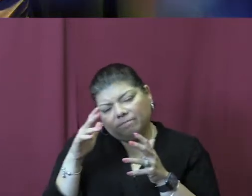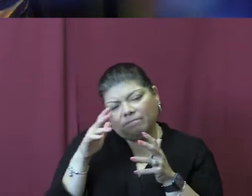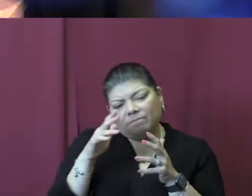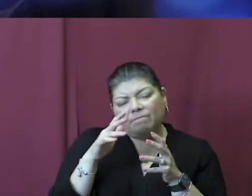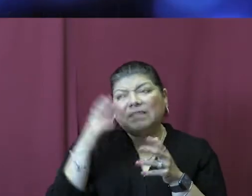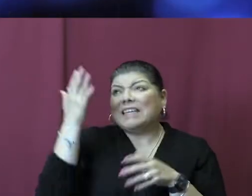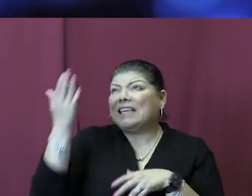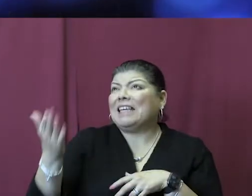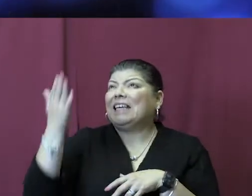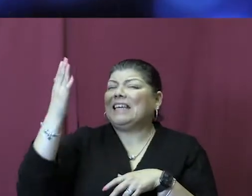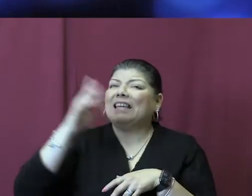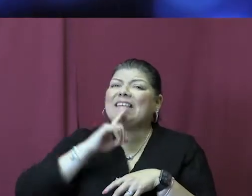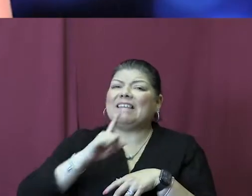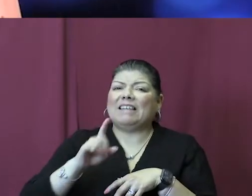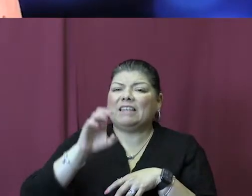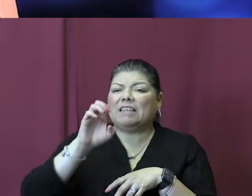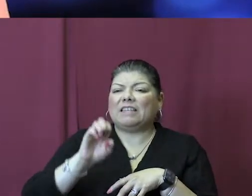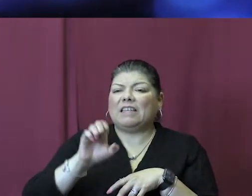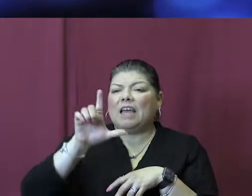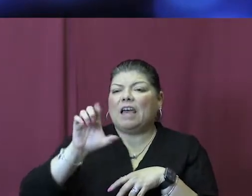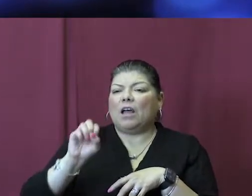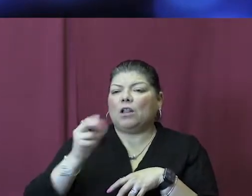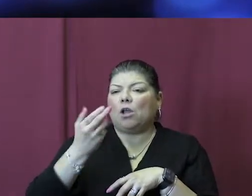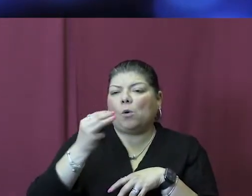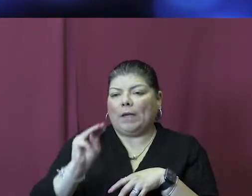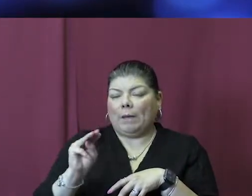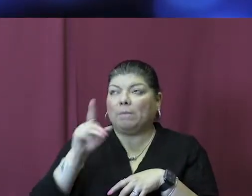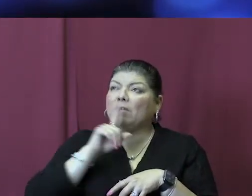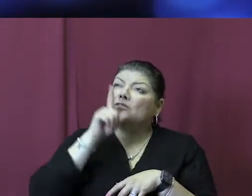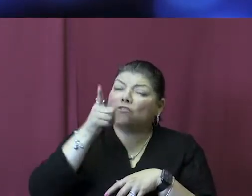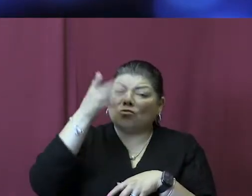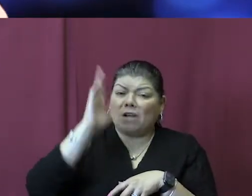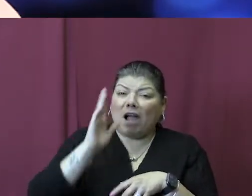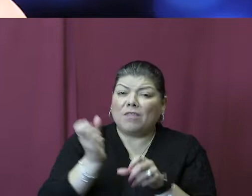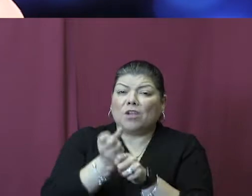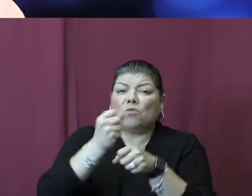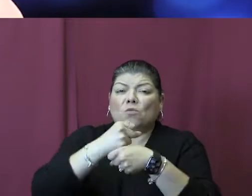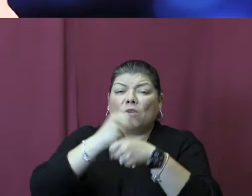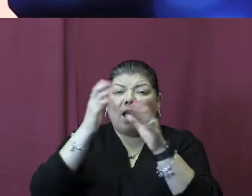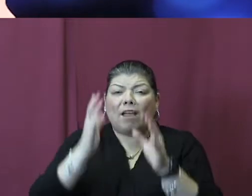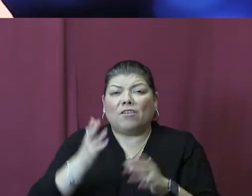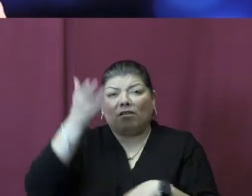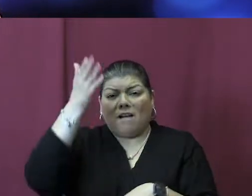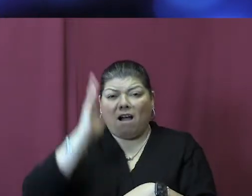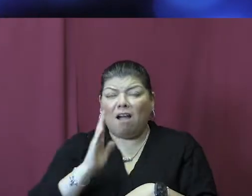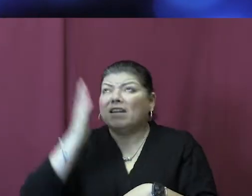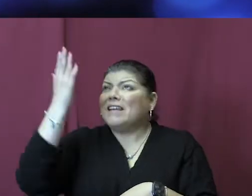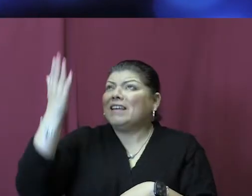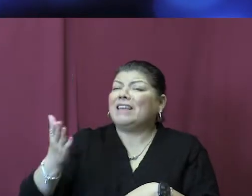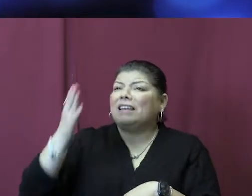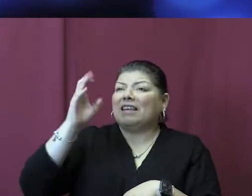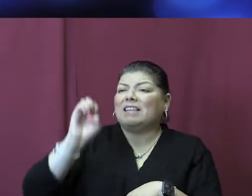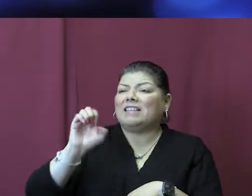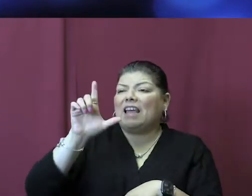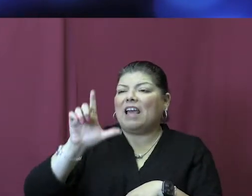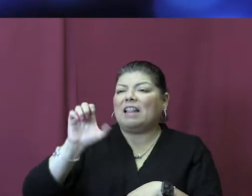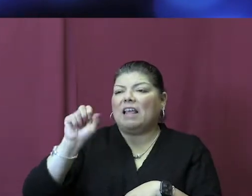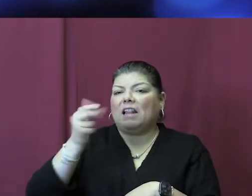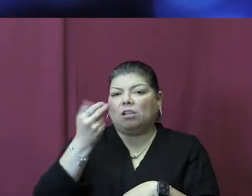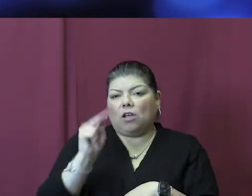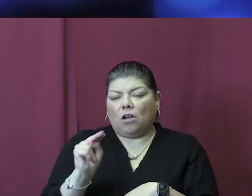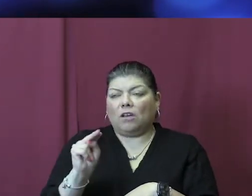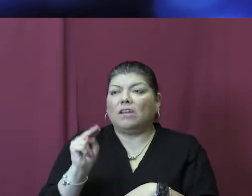He is Elohim, the true God, the creator God. He is El Elyon, the